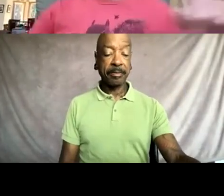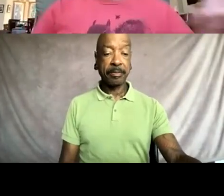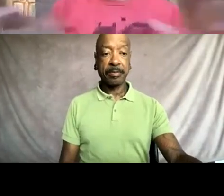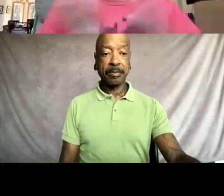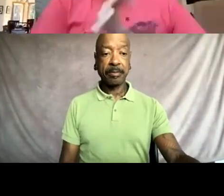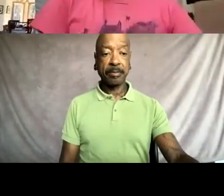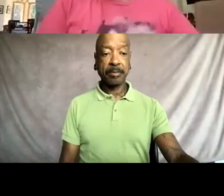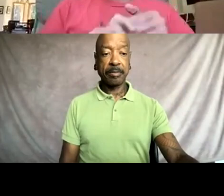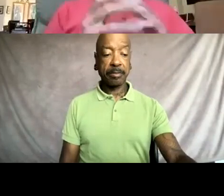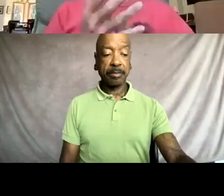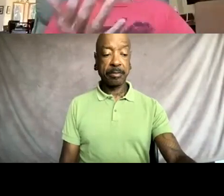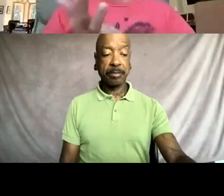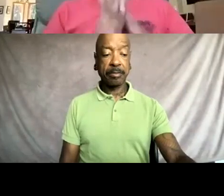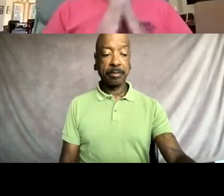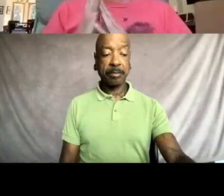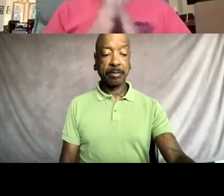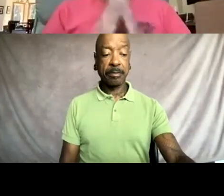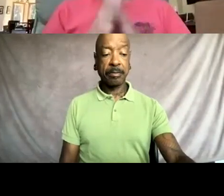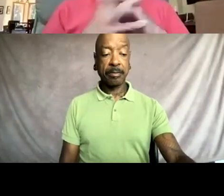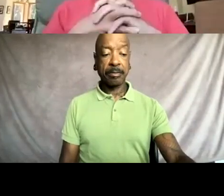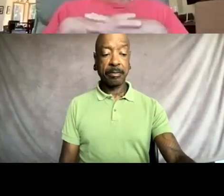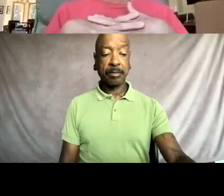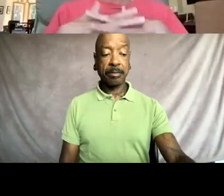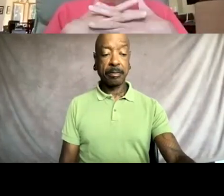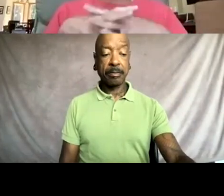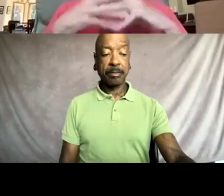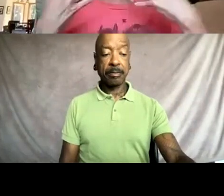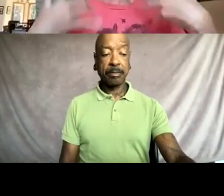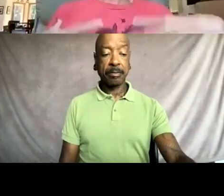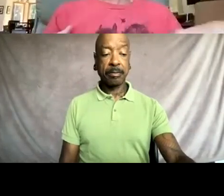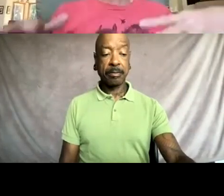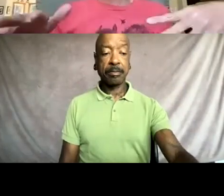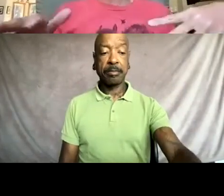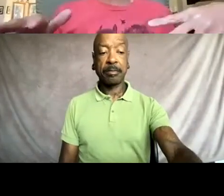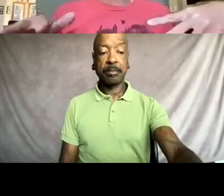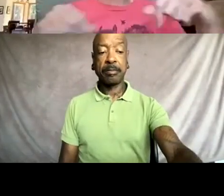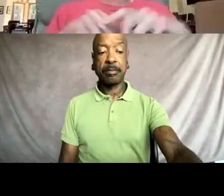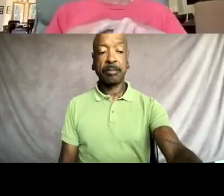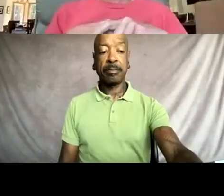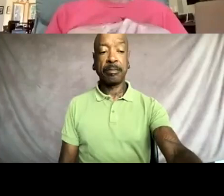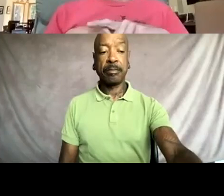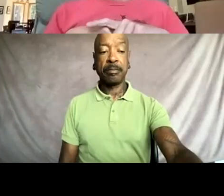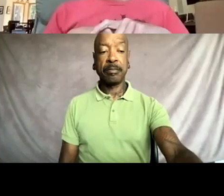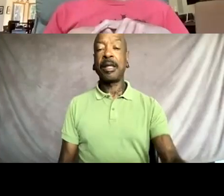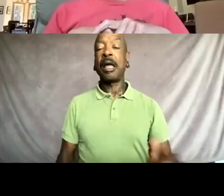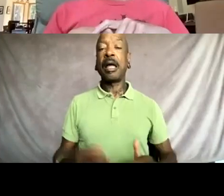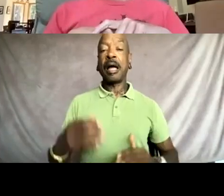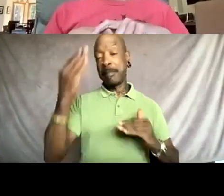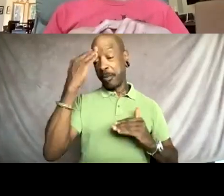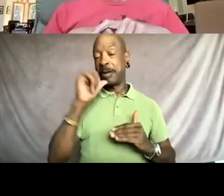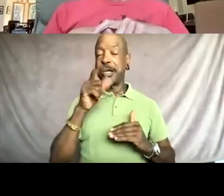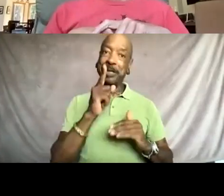Whew, okay, I'm aware of being a little bit unfocused today, but trying to get back in the zone.